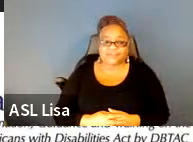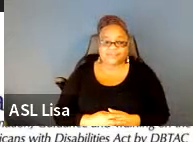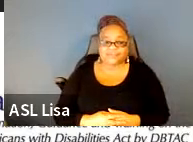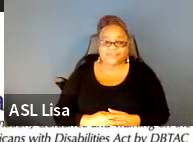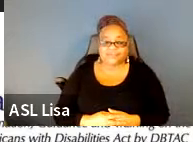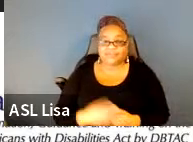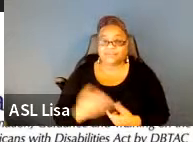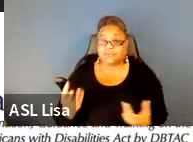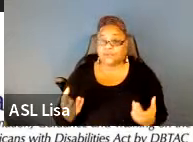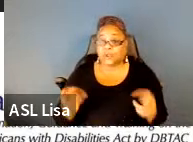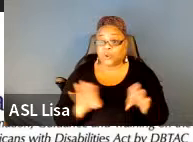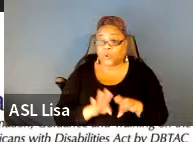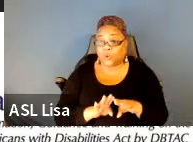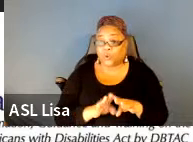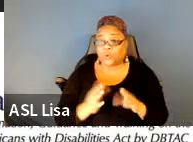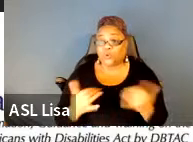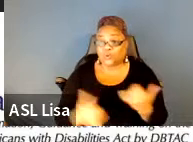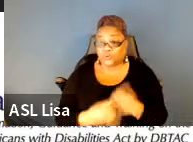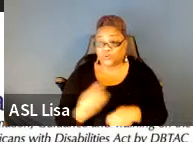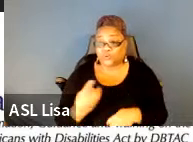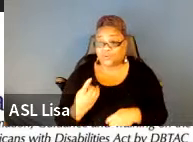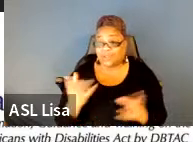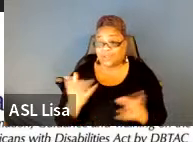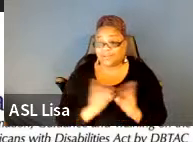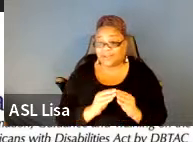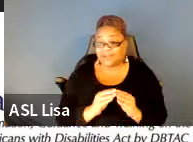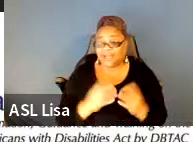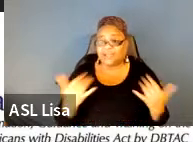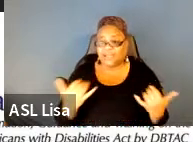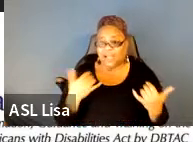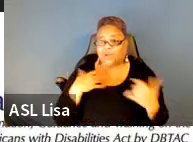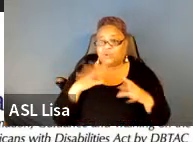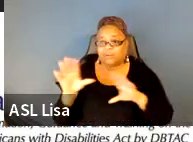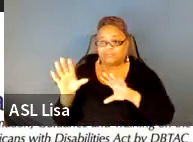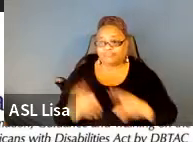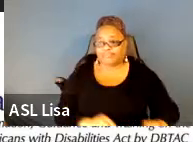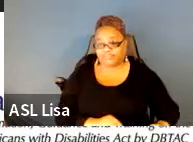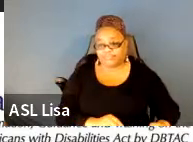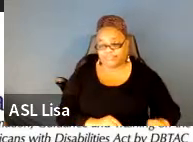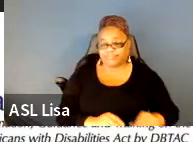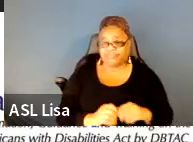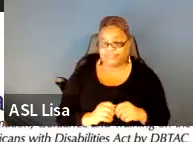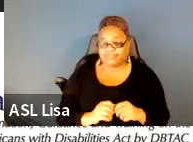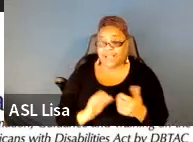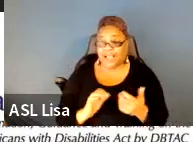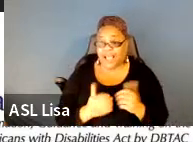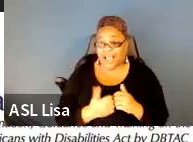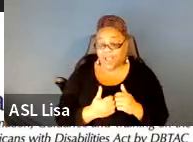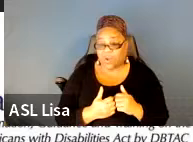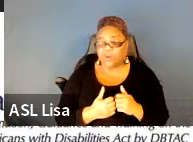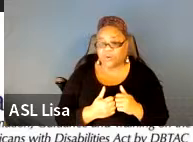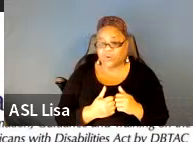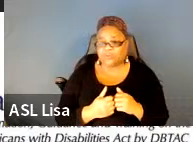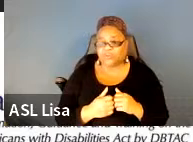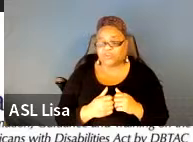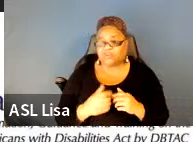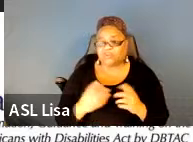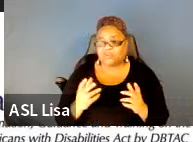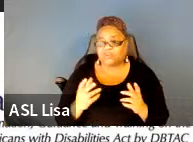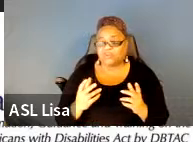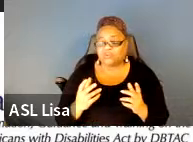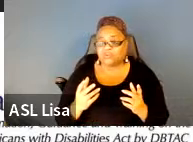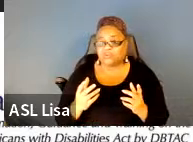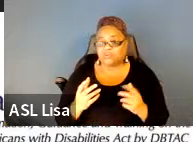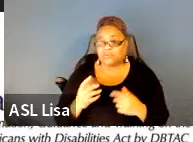This concludes today's session. At this time, you can close your browser by either shutting down your browser and/or using the